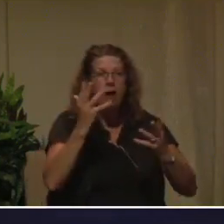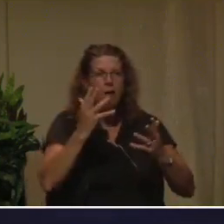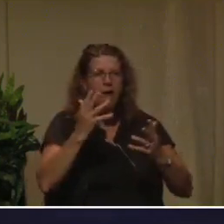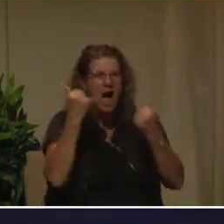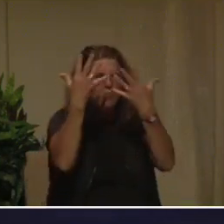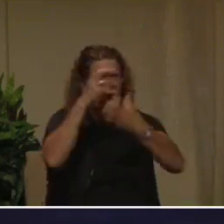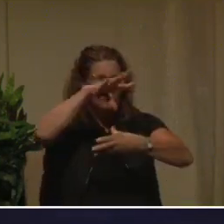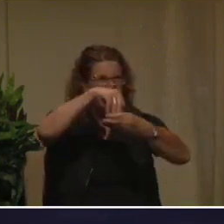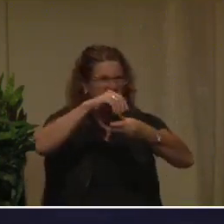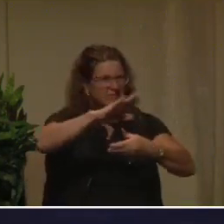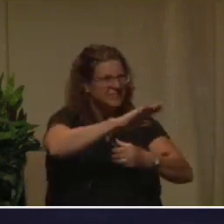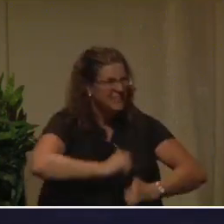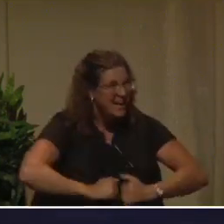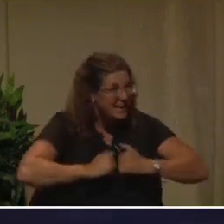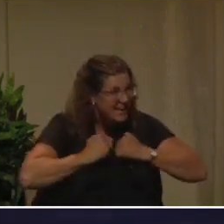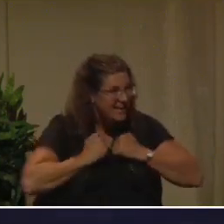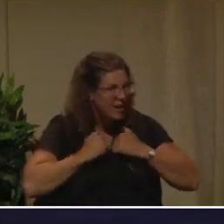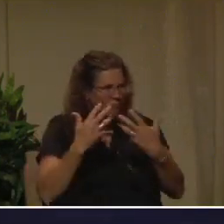life,